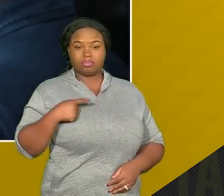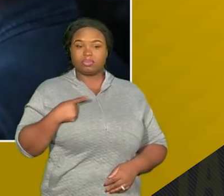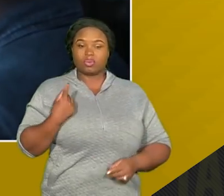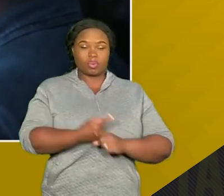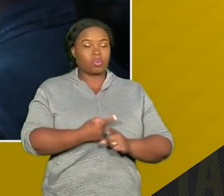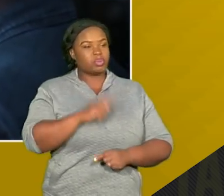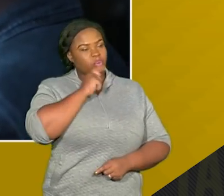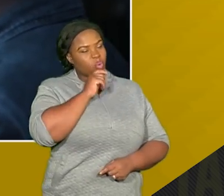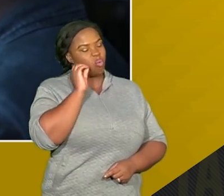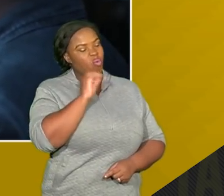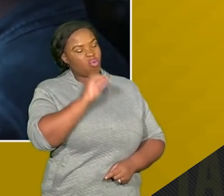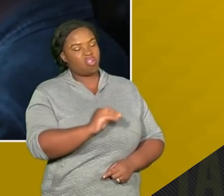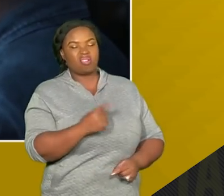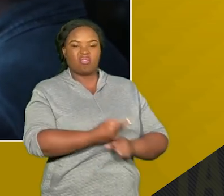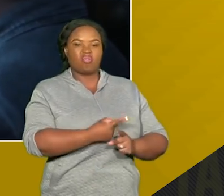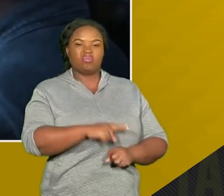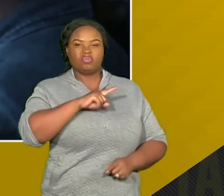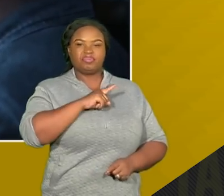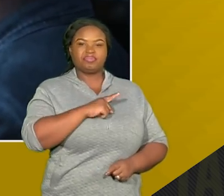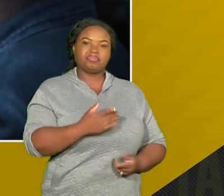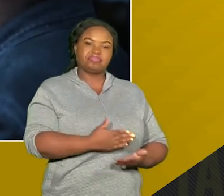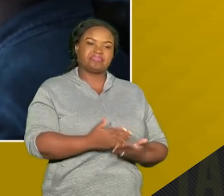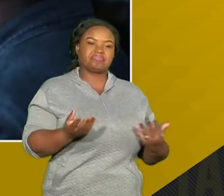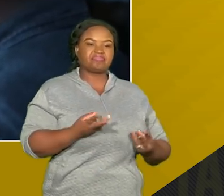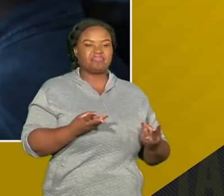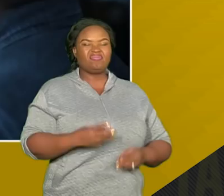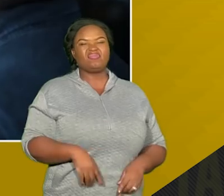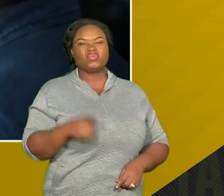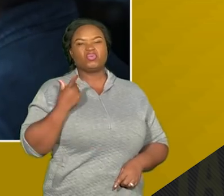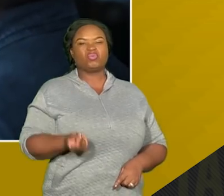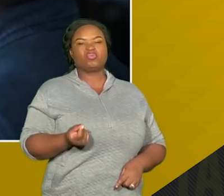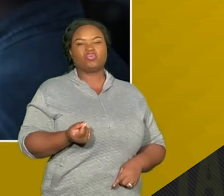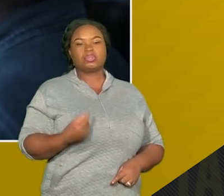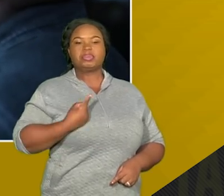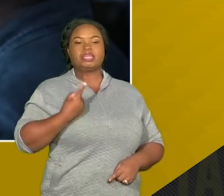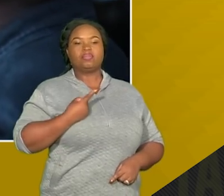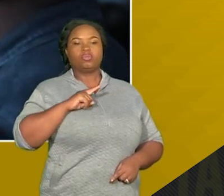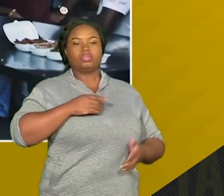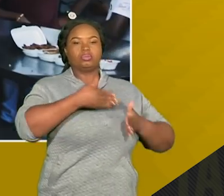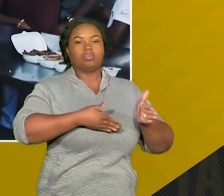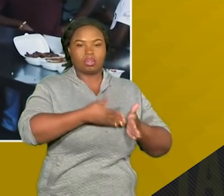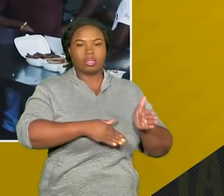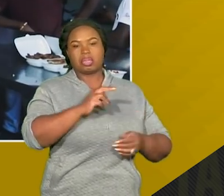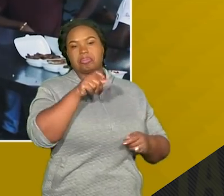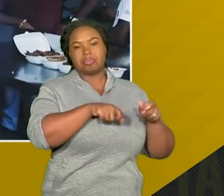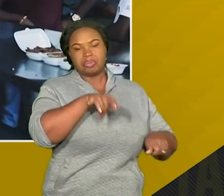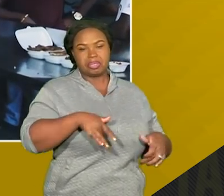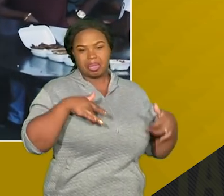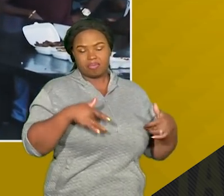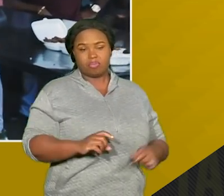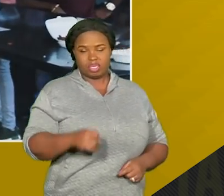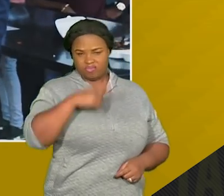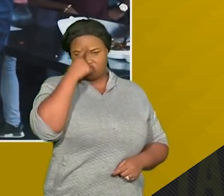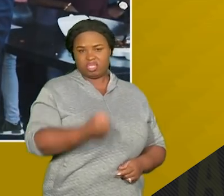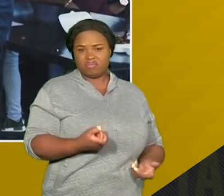buloi bo teng ngwa bo my guy. So buloi ke nna ke ntho nyana tse leng hore ke ntho tsa batho, e ketsetso, like o koletsela tsa gago wa bo my guy. Yeah, my guy. But if o